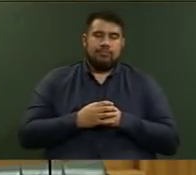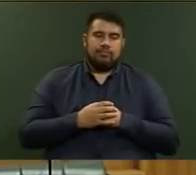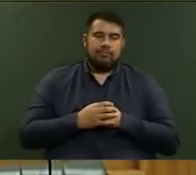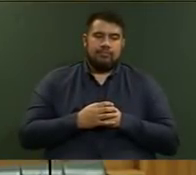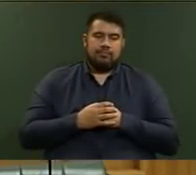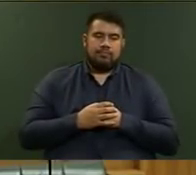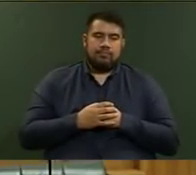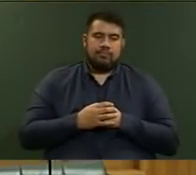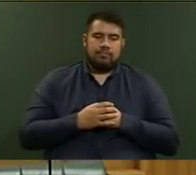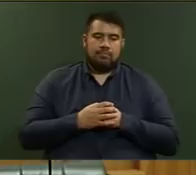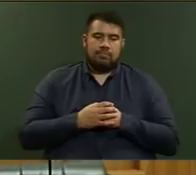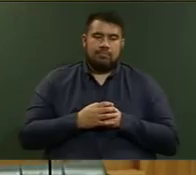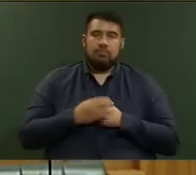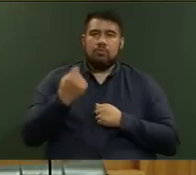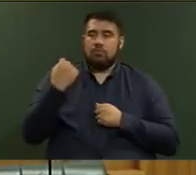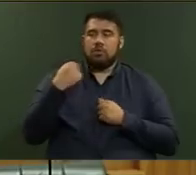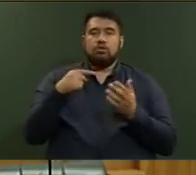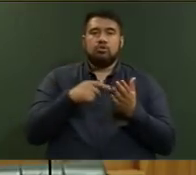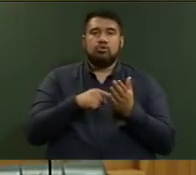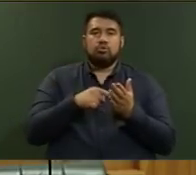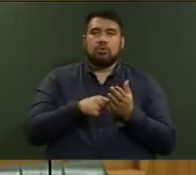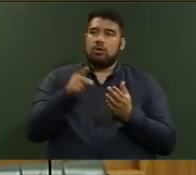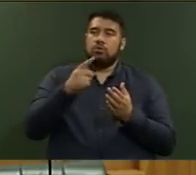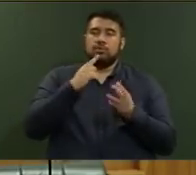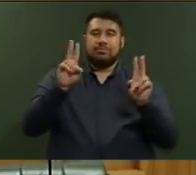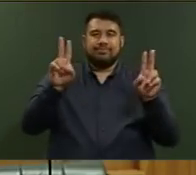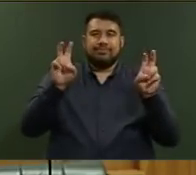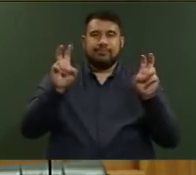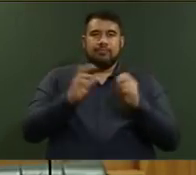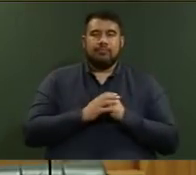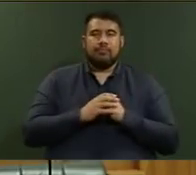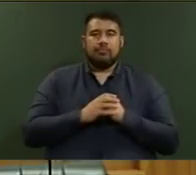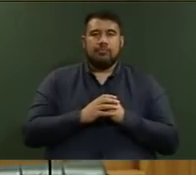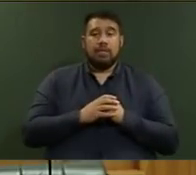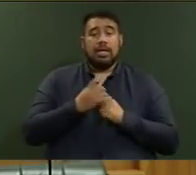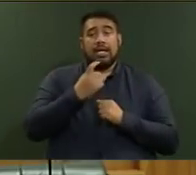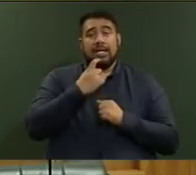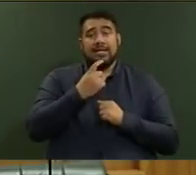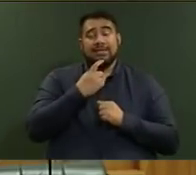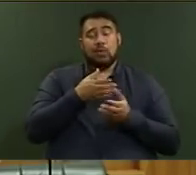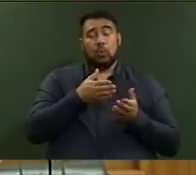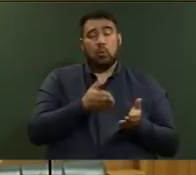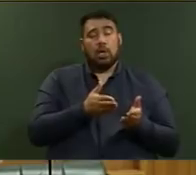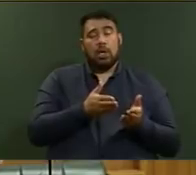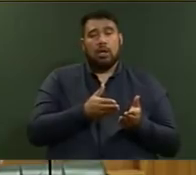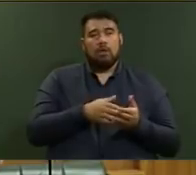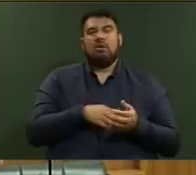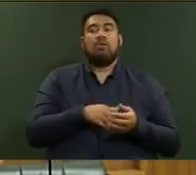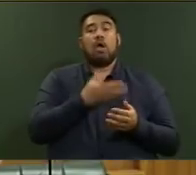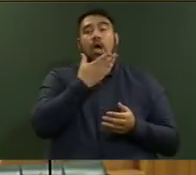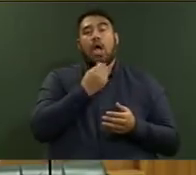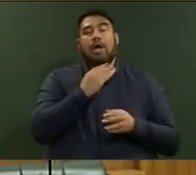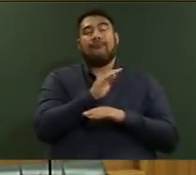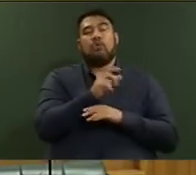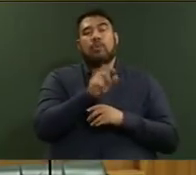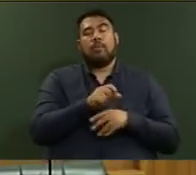When he said on Tuesday, quote, "We won't go down the easy route and just hire foreigners all